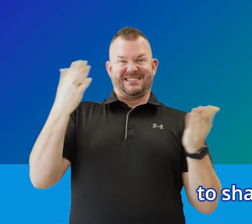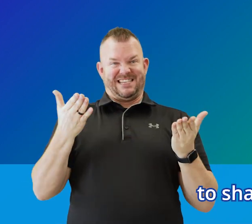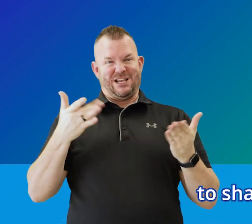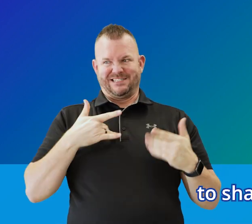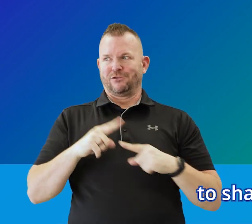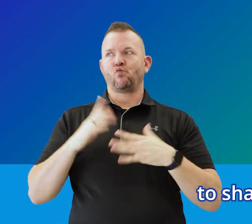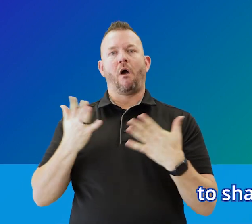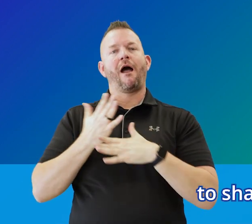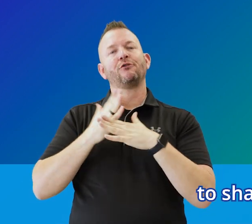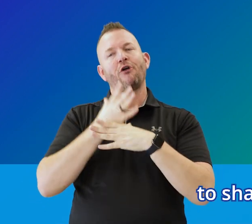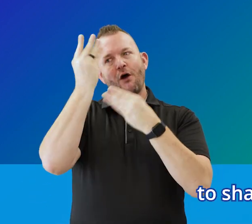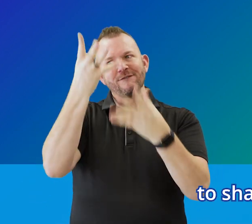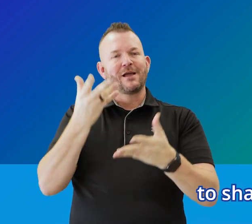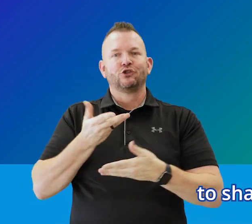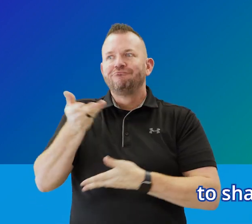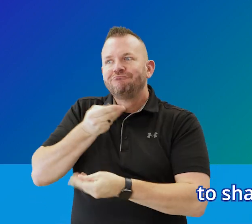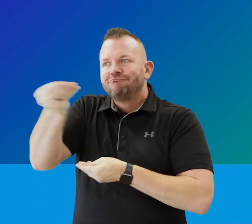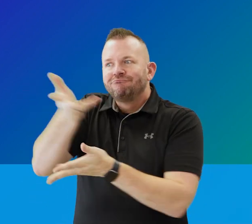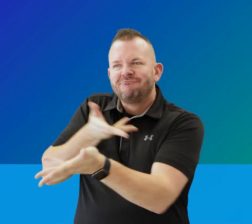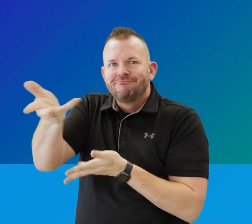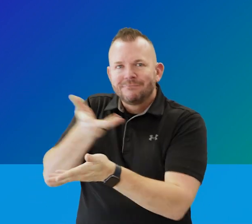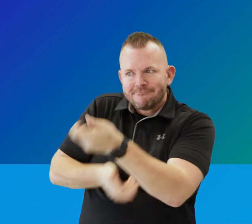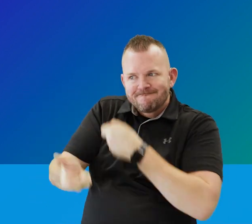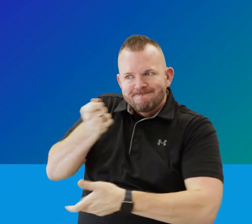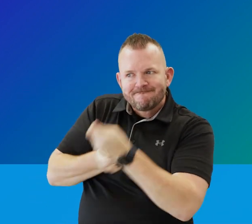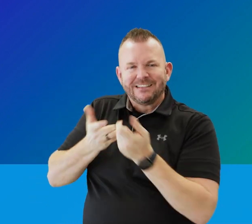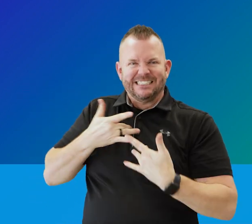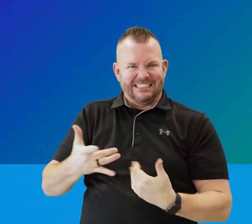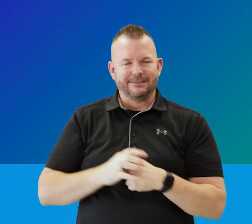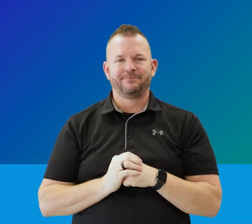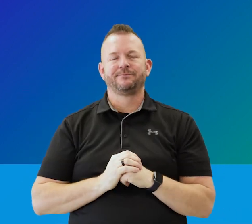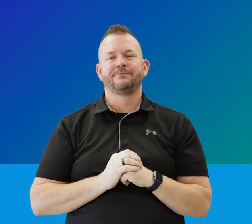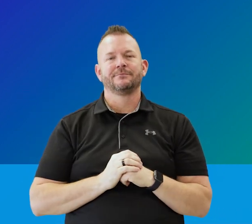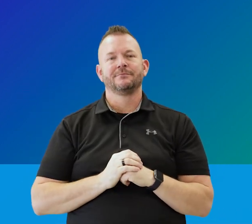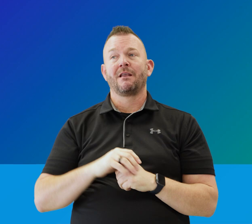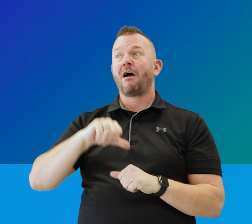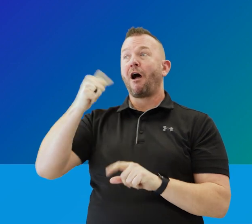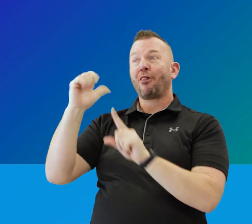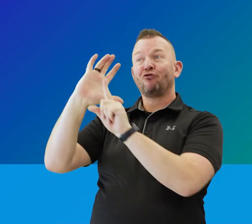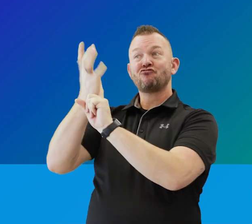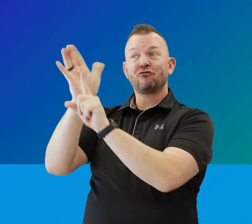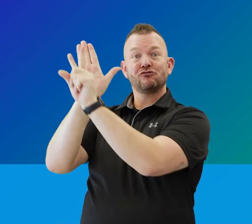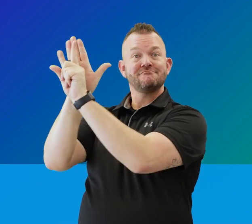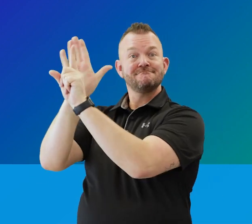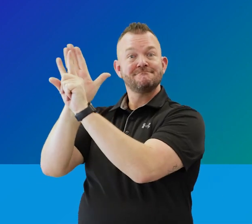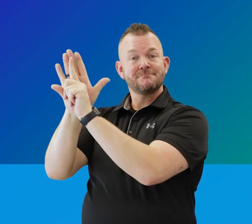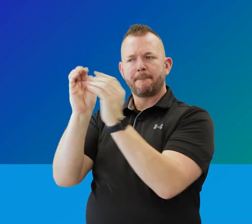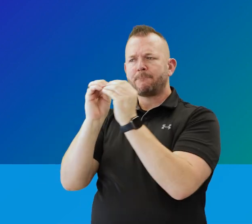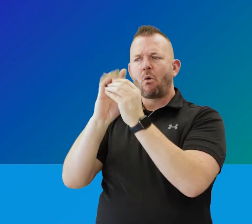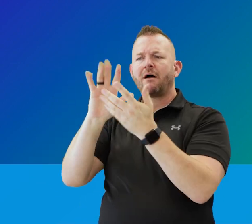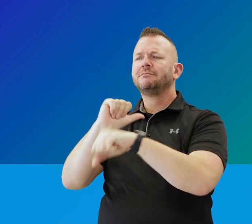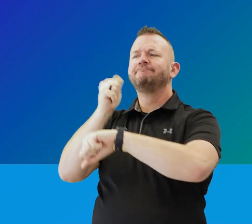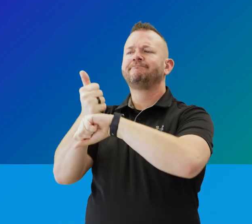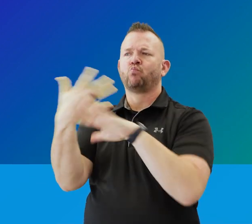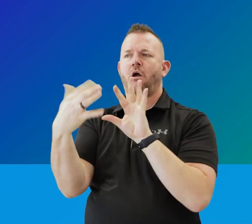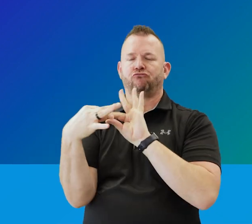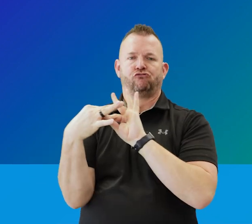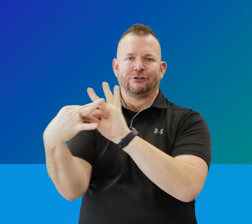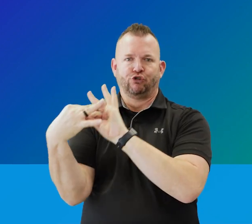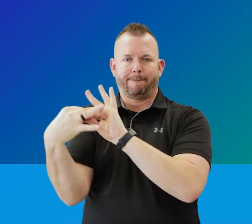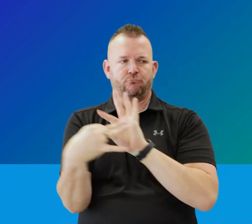to share information, to get information, or to come to decisions. But in other cultures, it's more about establishing